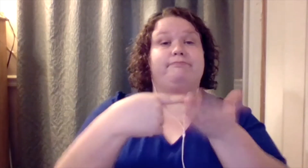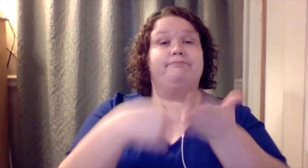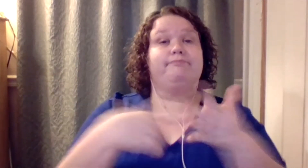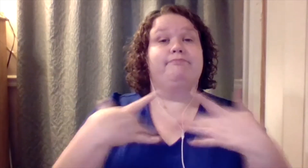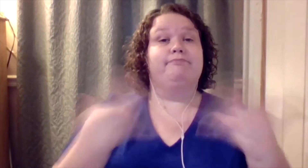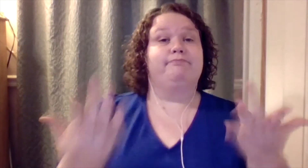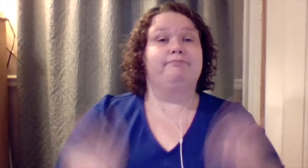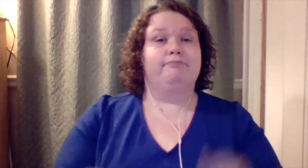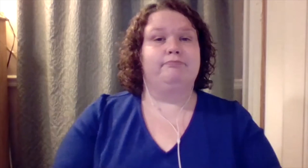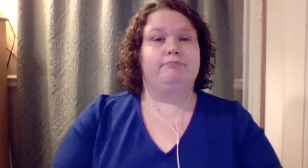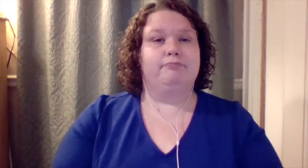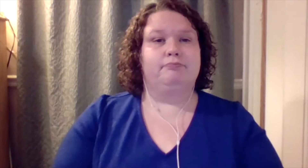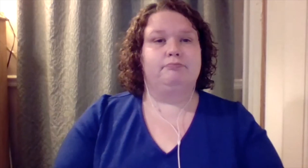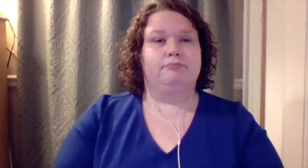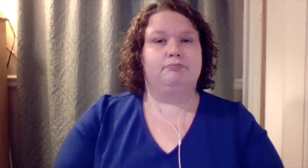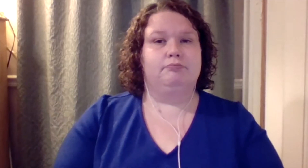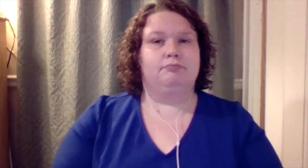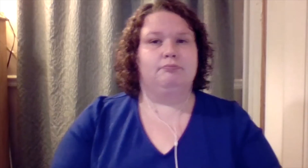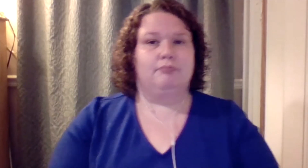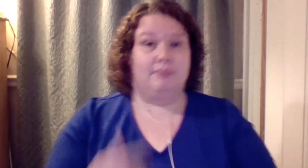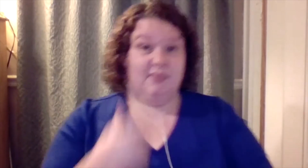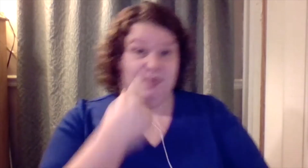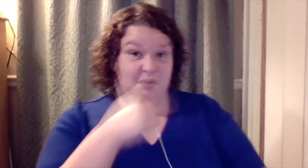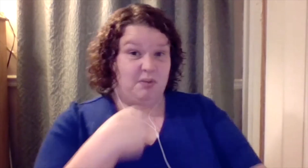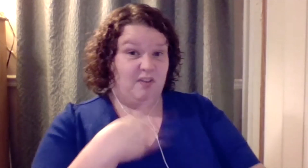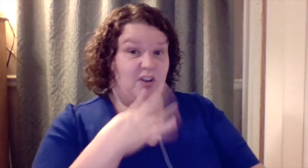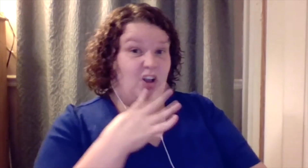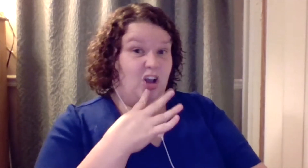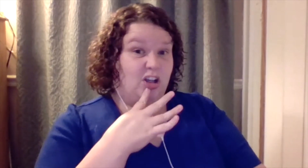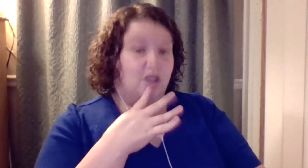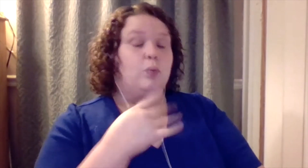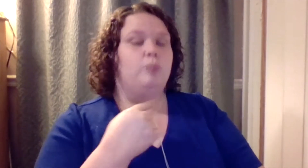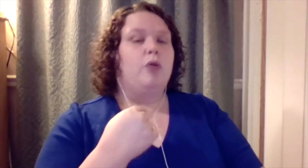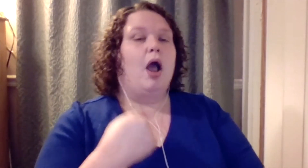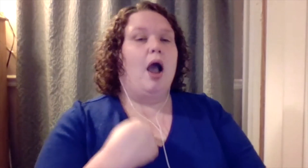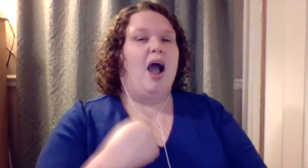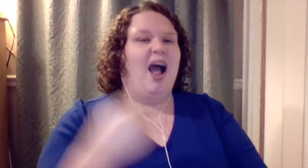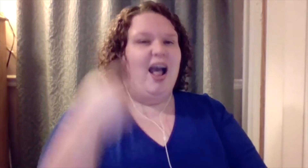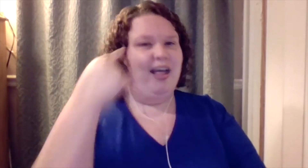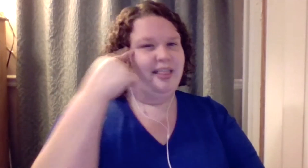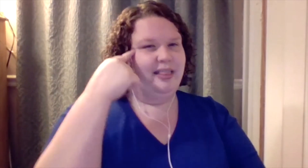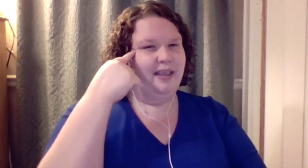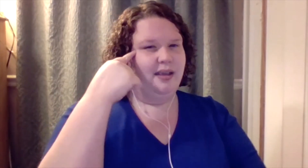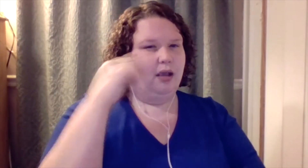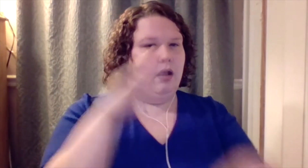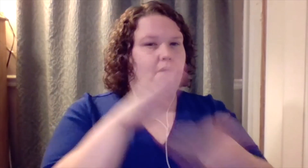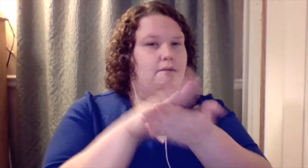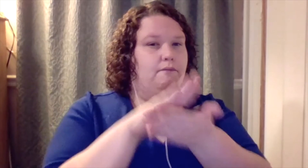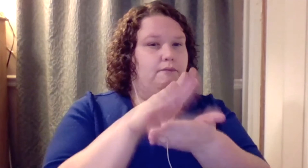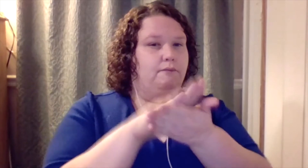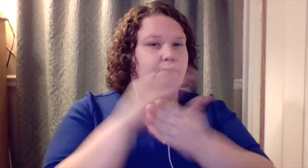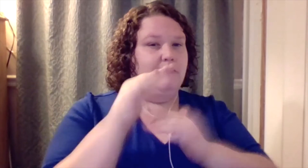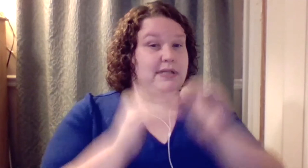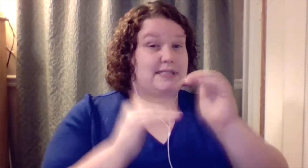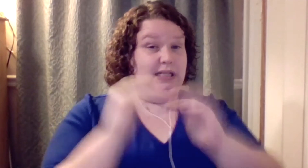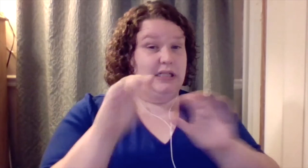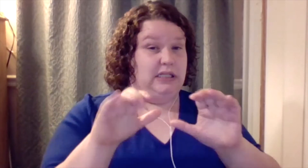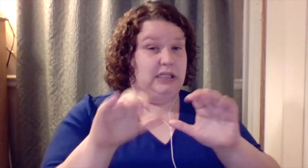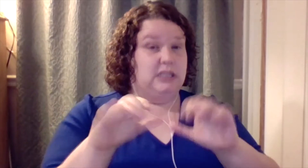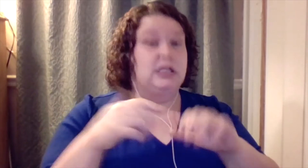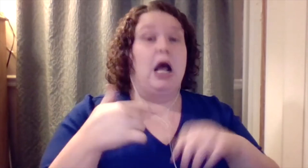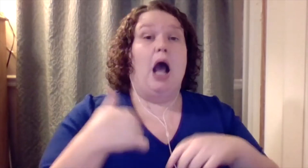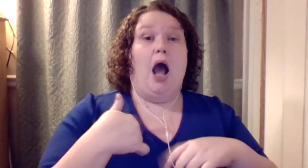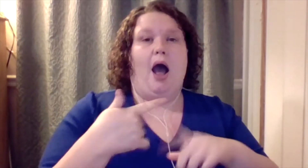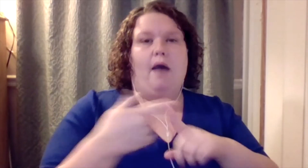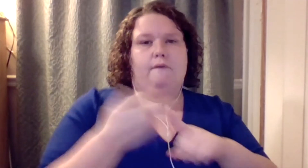So I think, can I talk for a minute? So I think facilities, since I'm from here and I know a lot of you